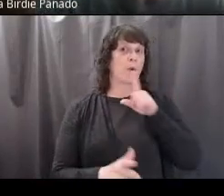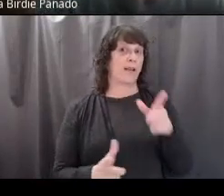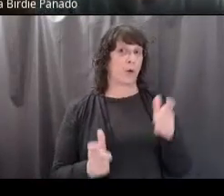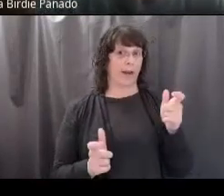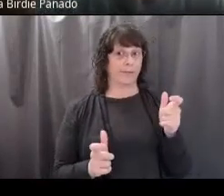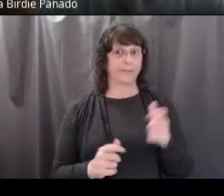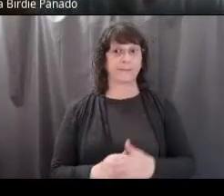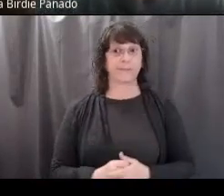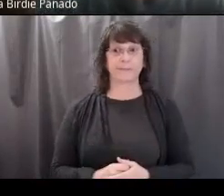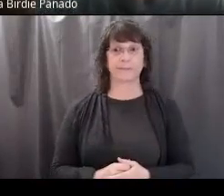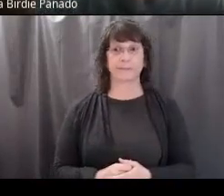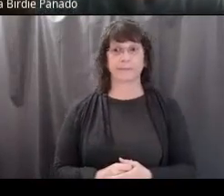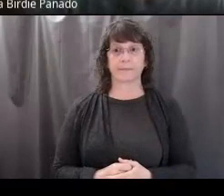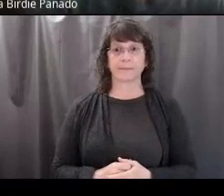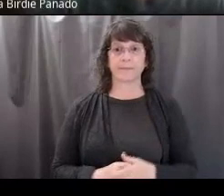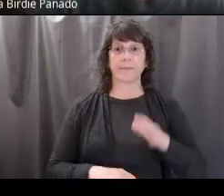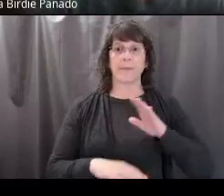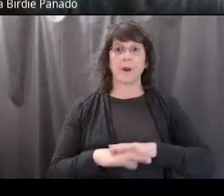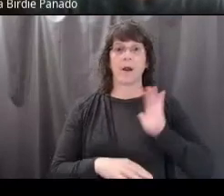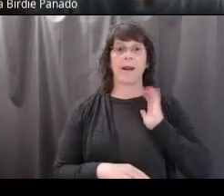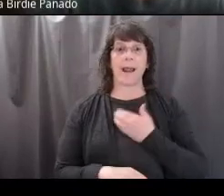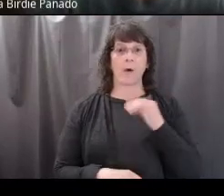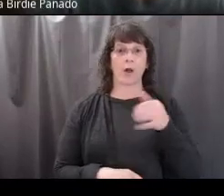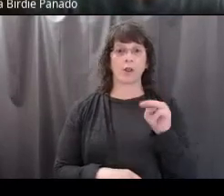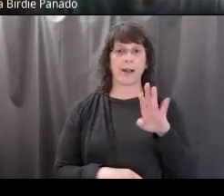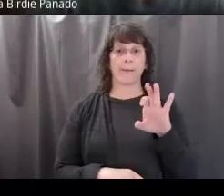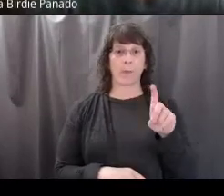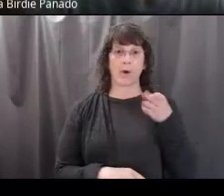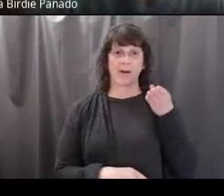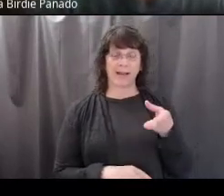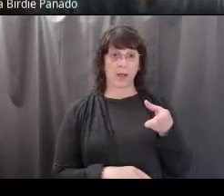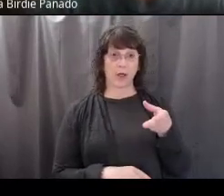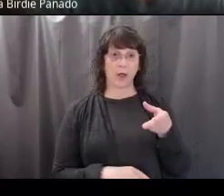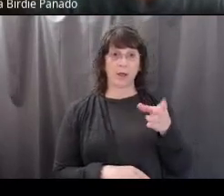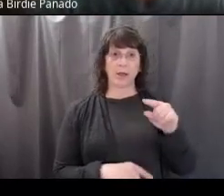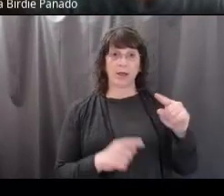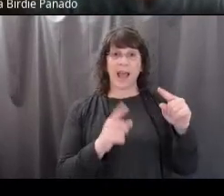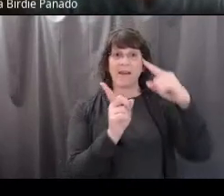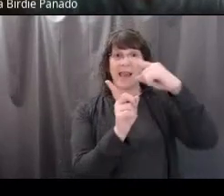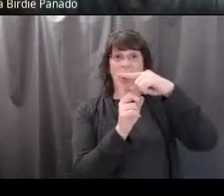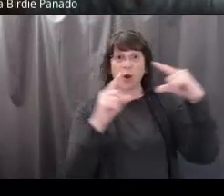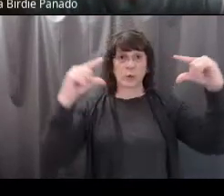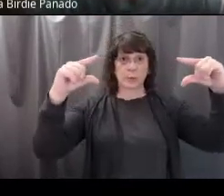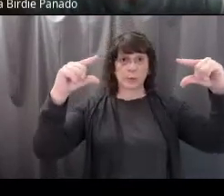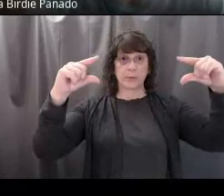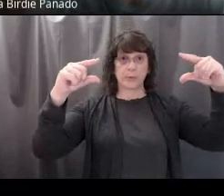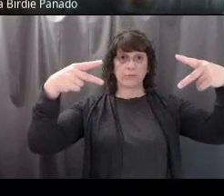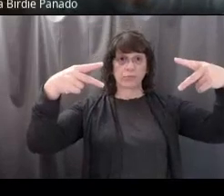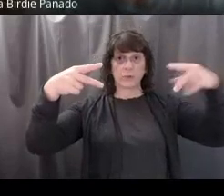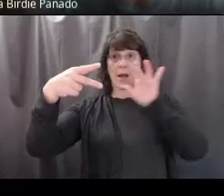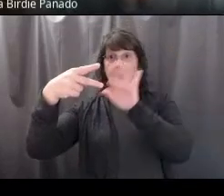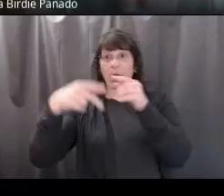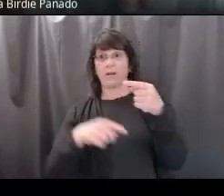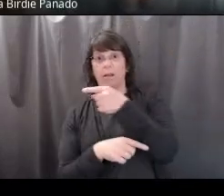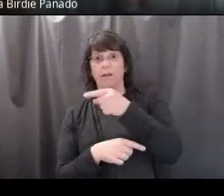quick on our Jamboard. Here we have these arrows, so you can go ahead and